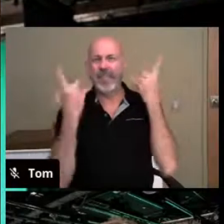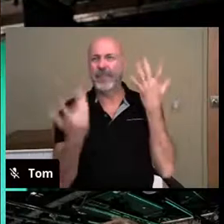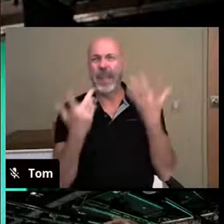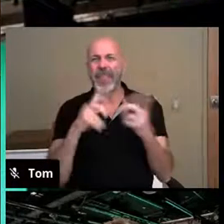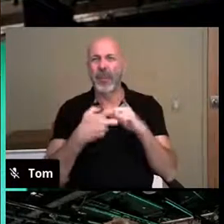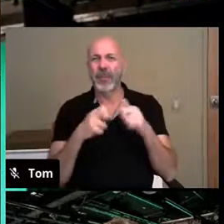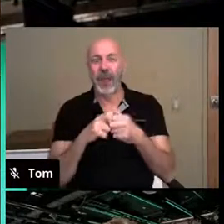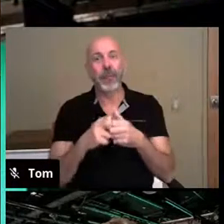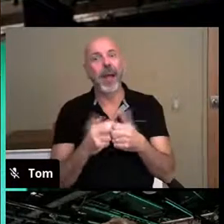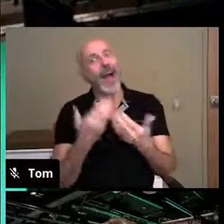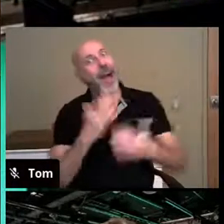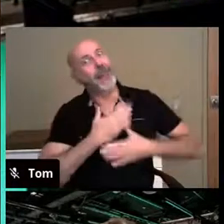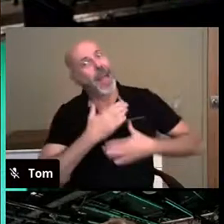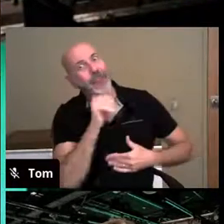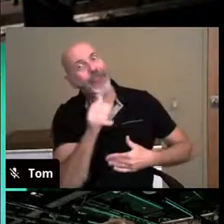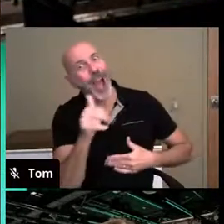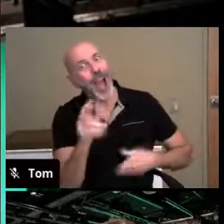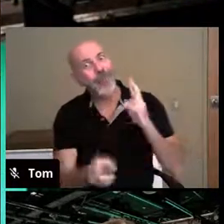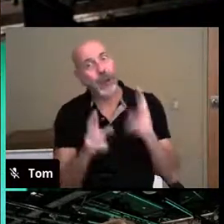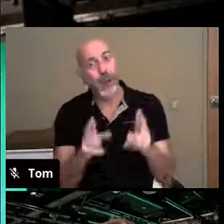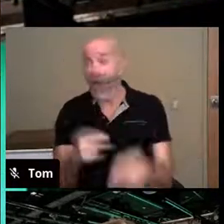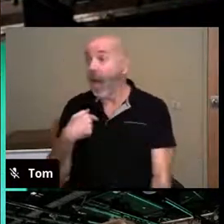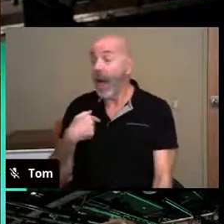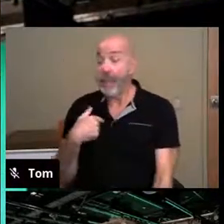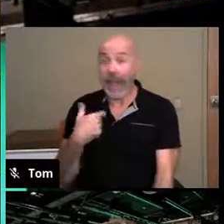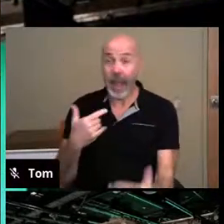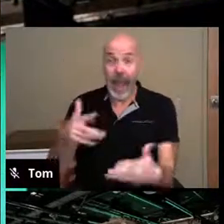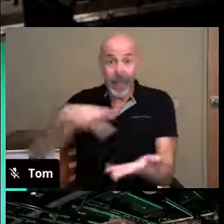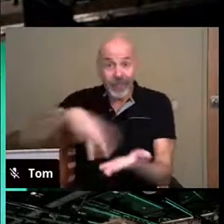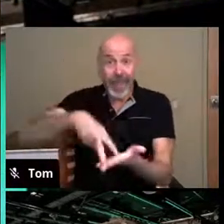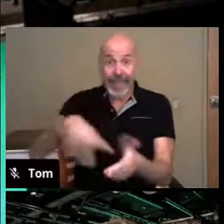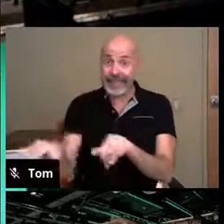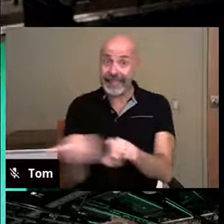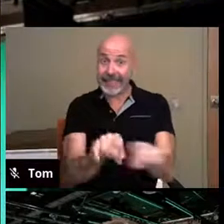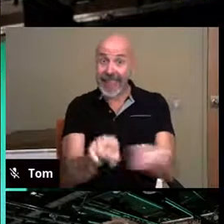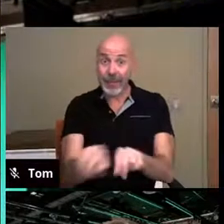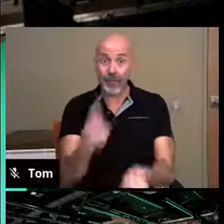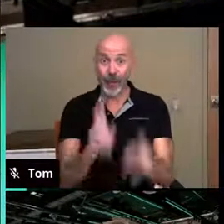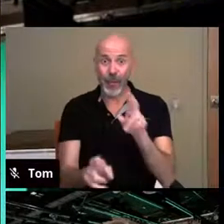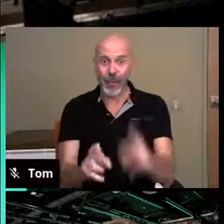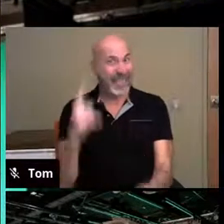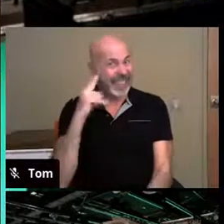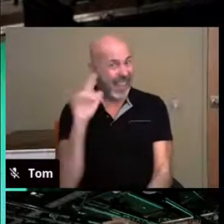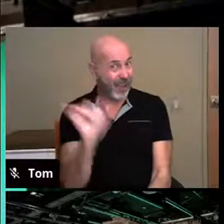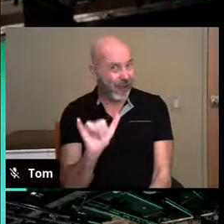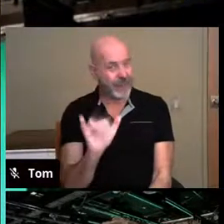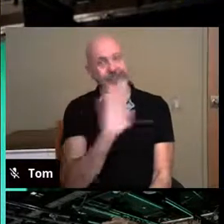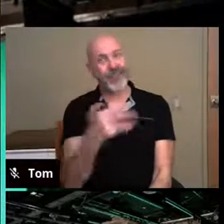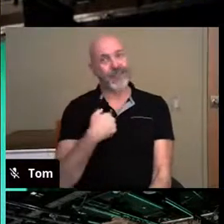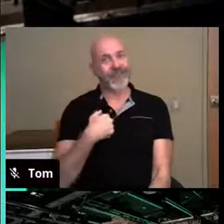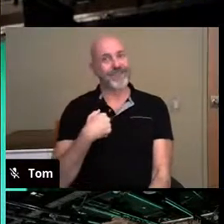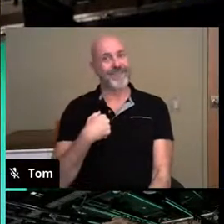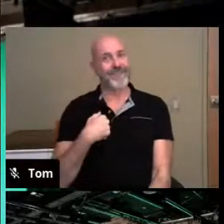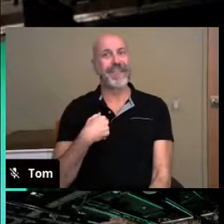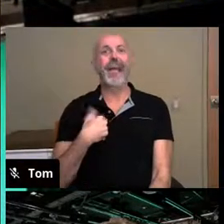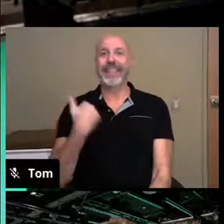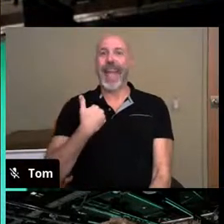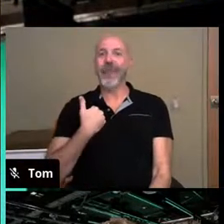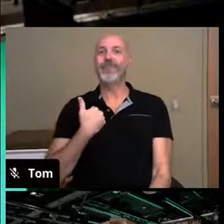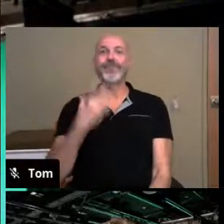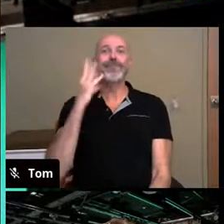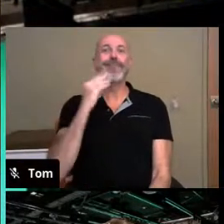not a robot. Well, I've danced as a robot, but I've never sounded like one. So I can put that on my resume now, I